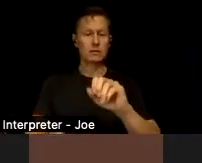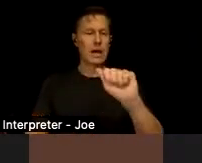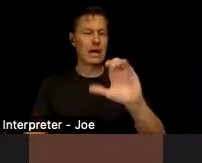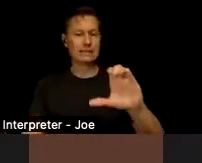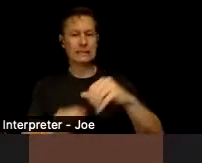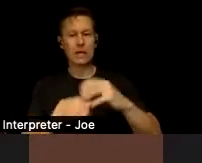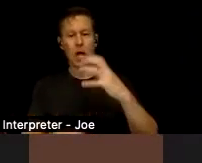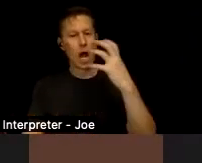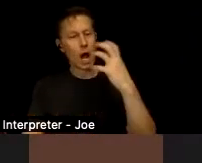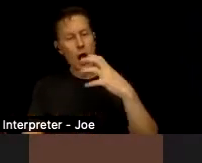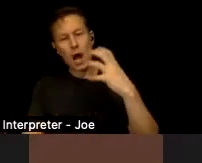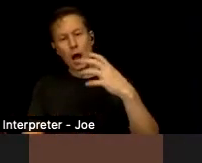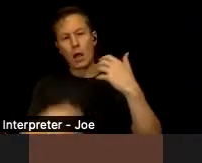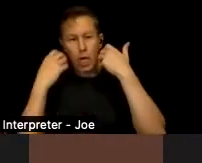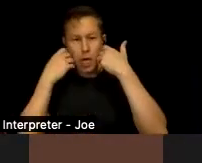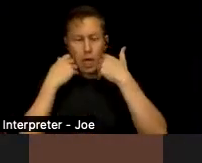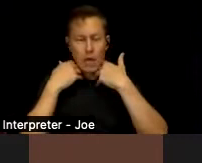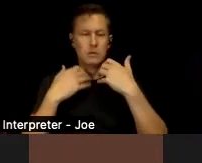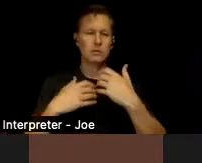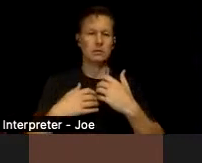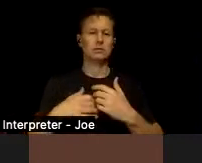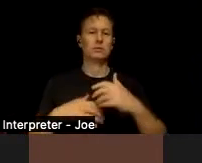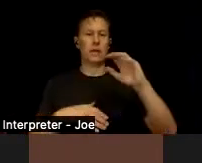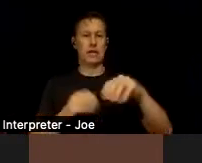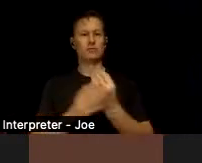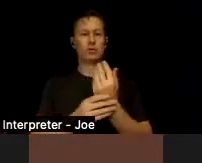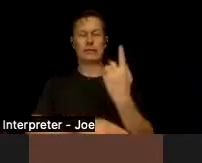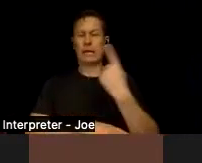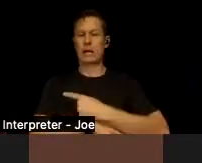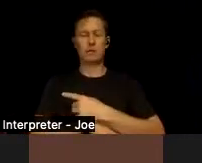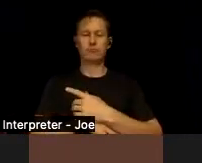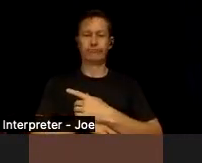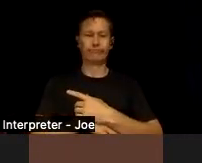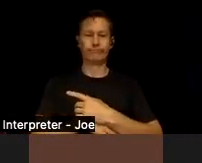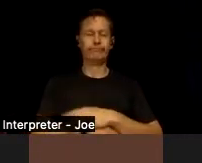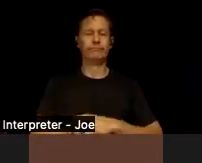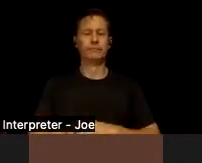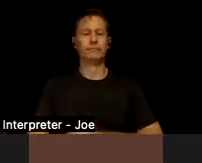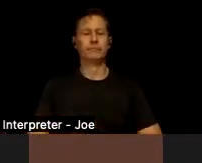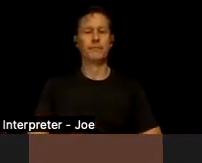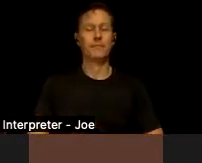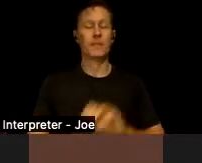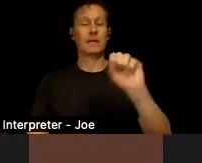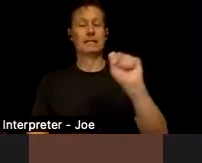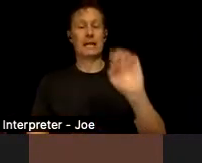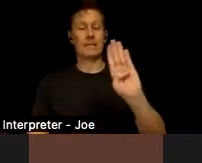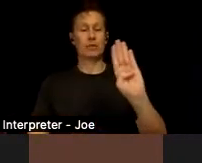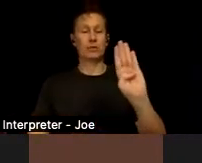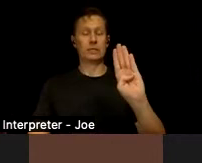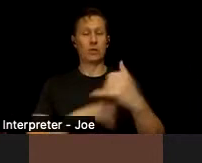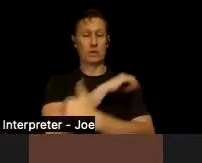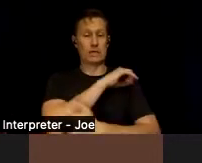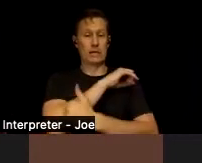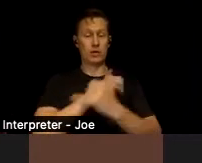hot late spring day. So San Bernardino County fires, since